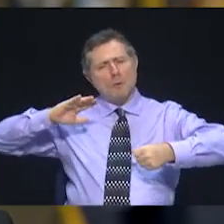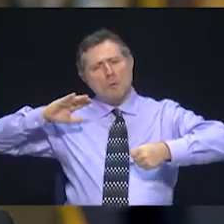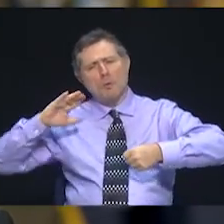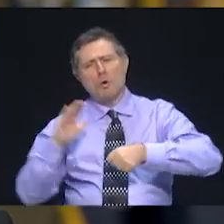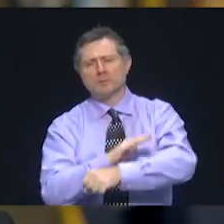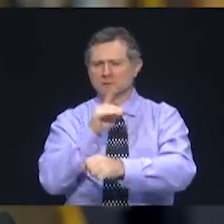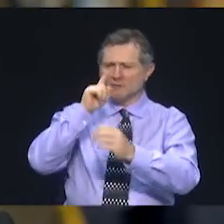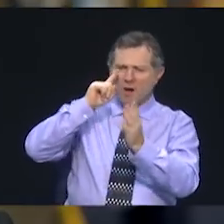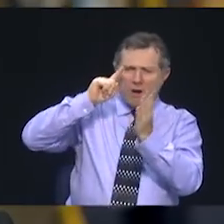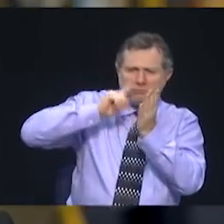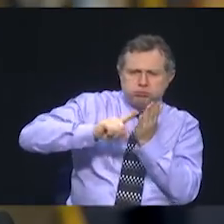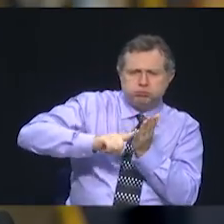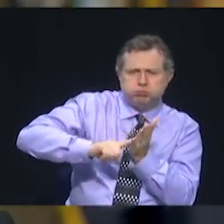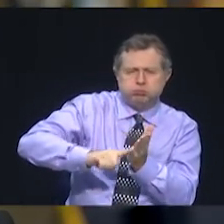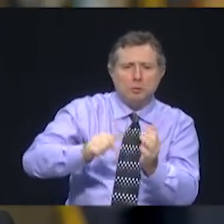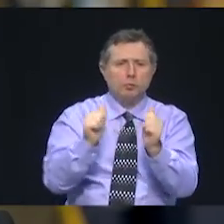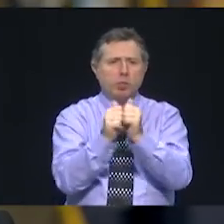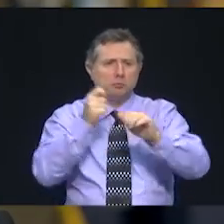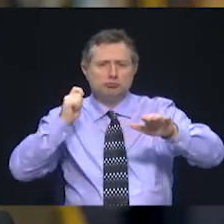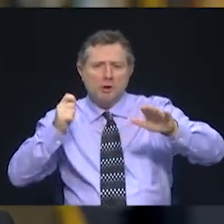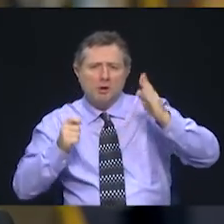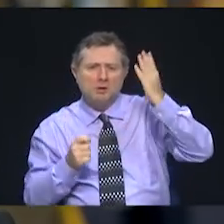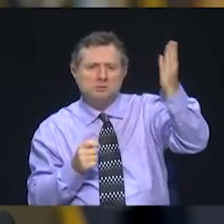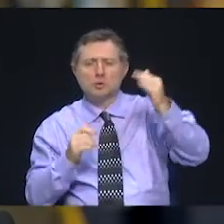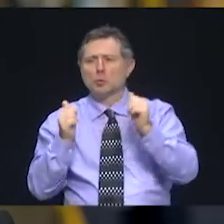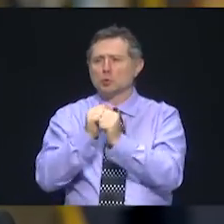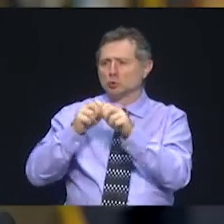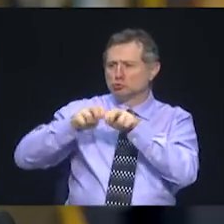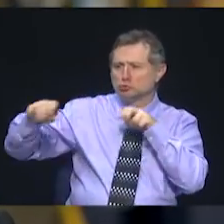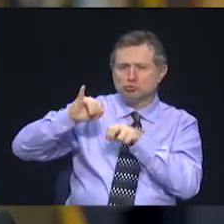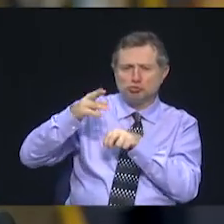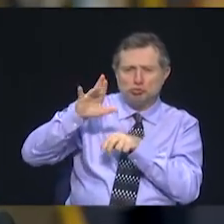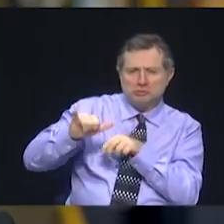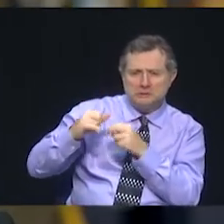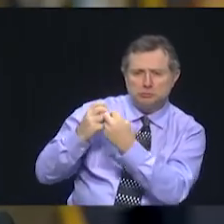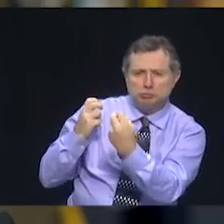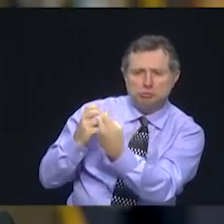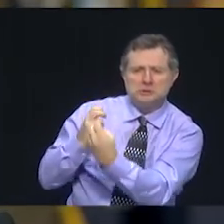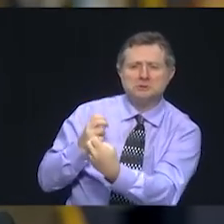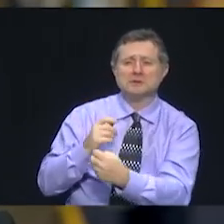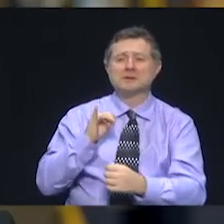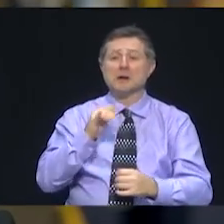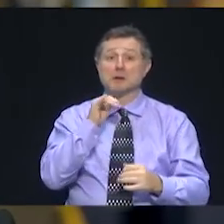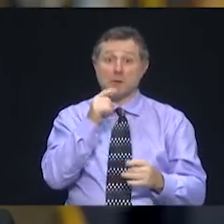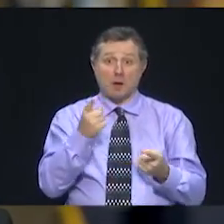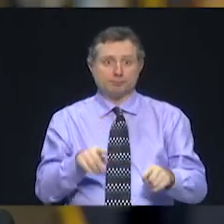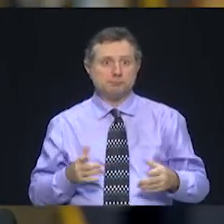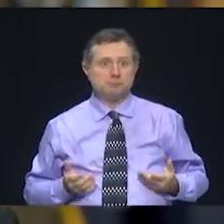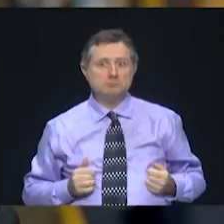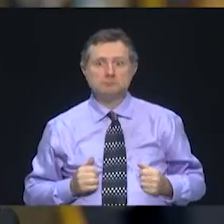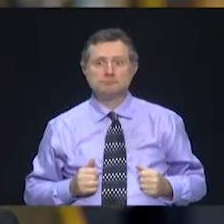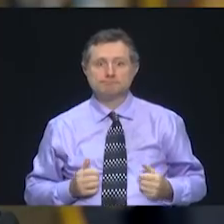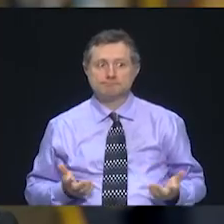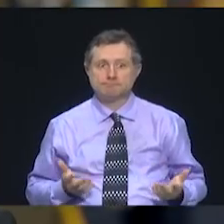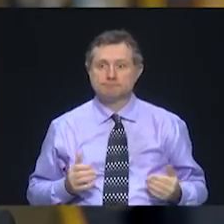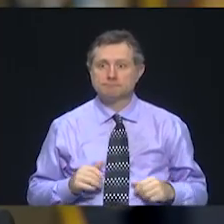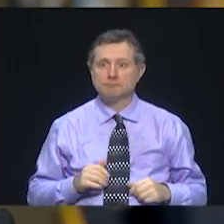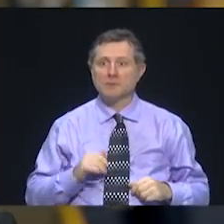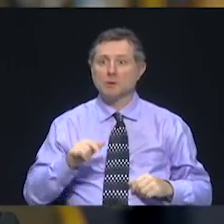before a judge and a jury, because this just did not happen. Other